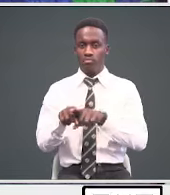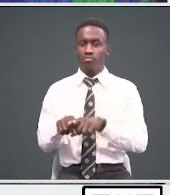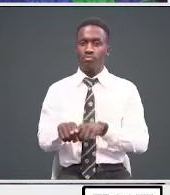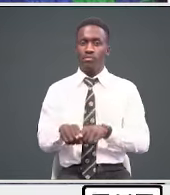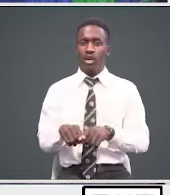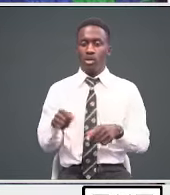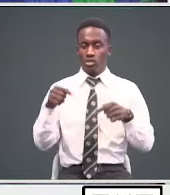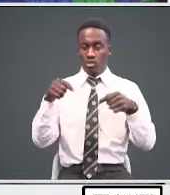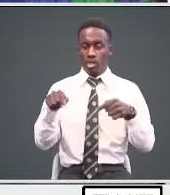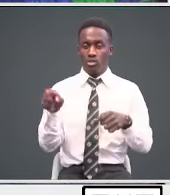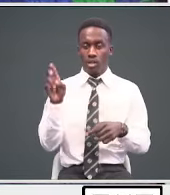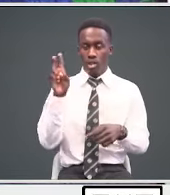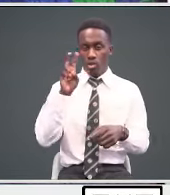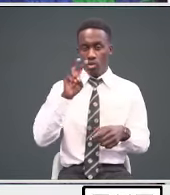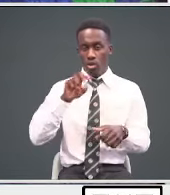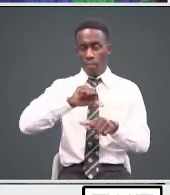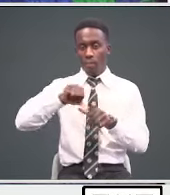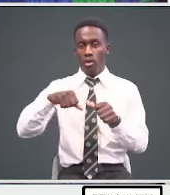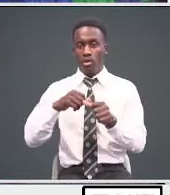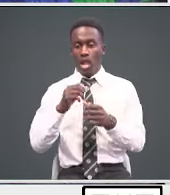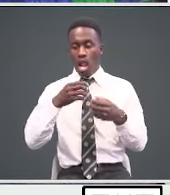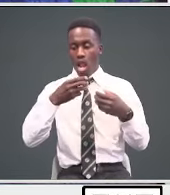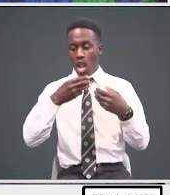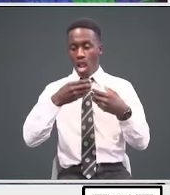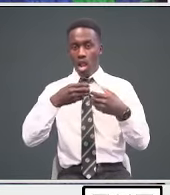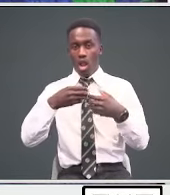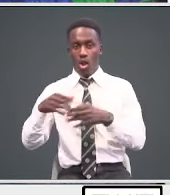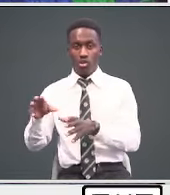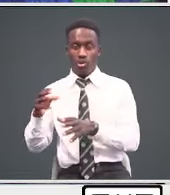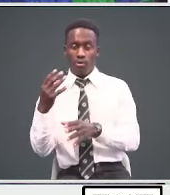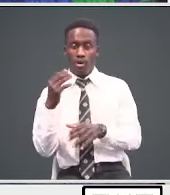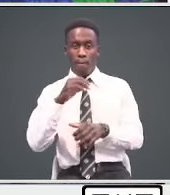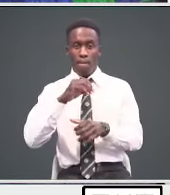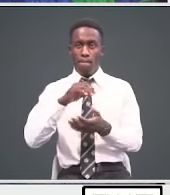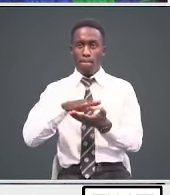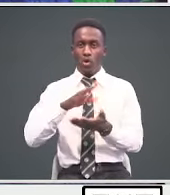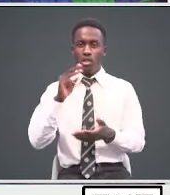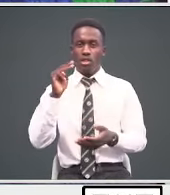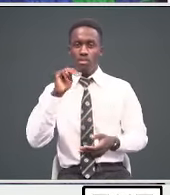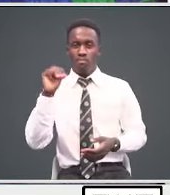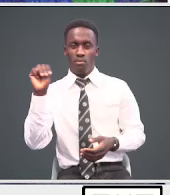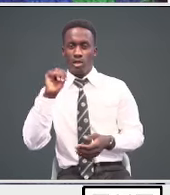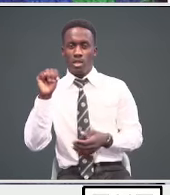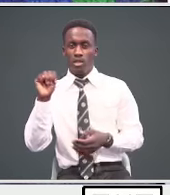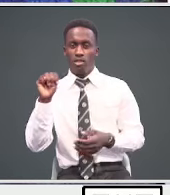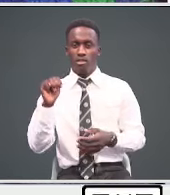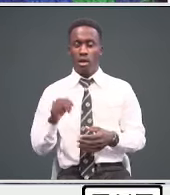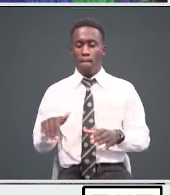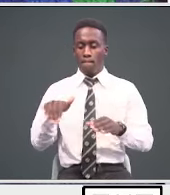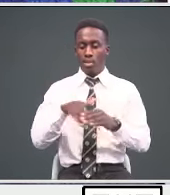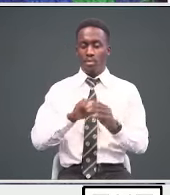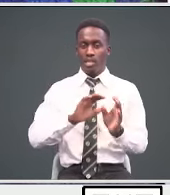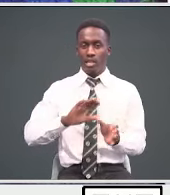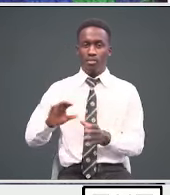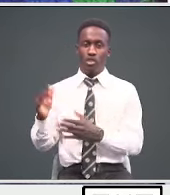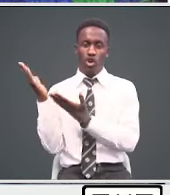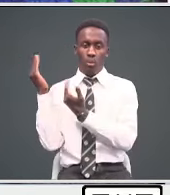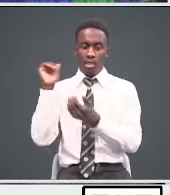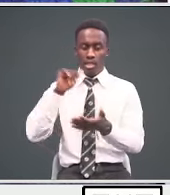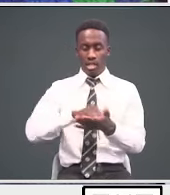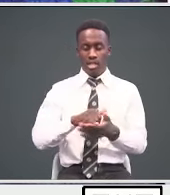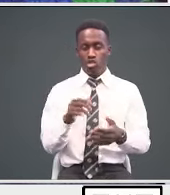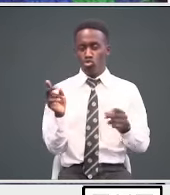of over 10 billion shillings, further uncovering the untold suffering of its members. These members are left with only the hope that soon, if